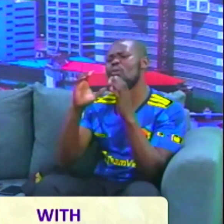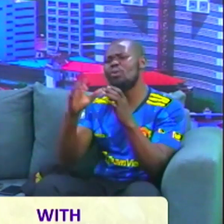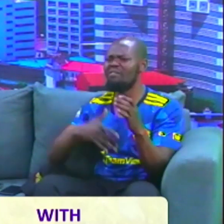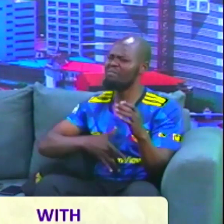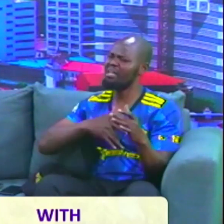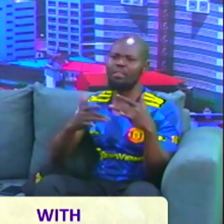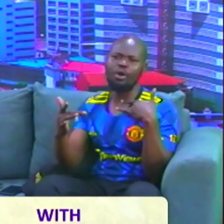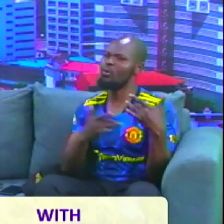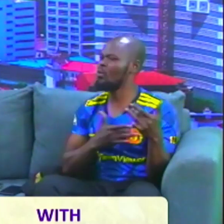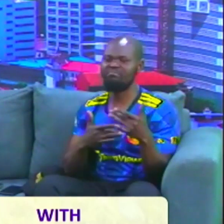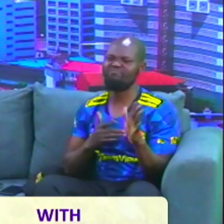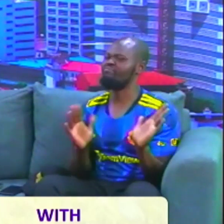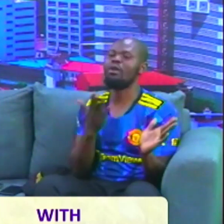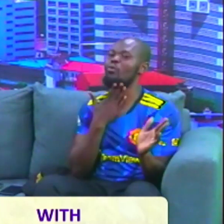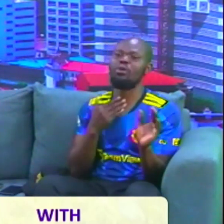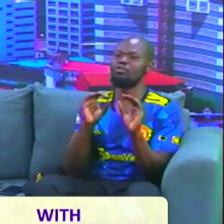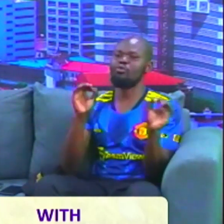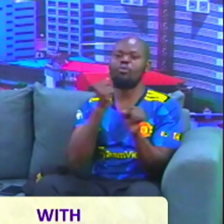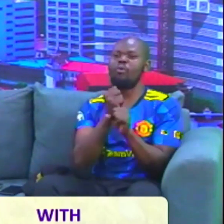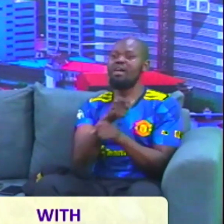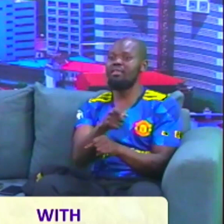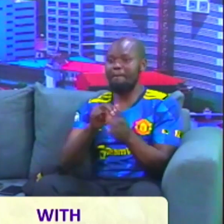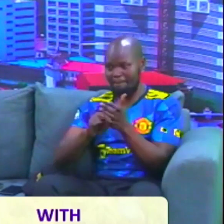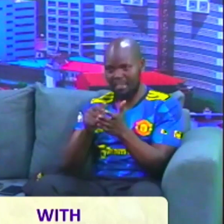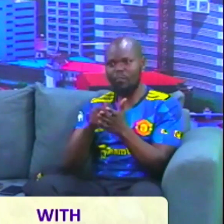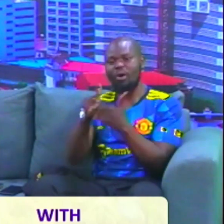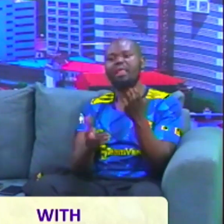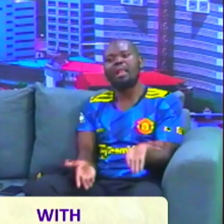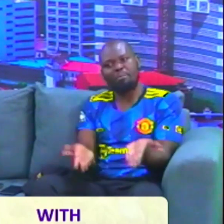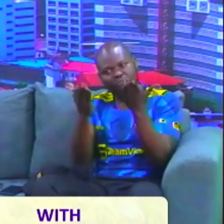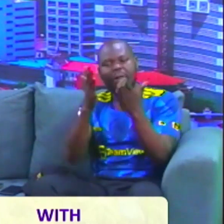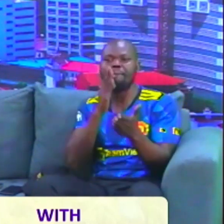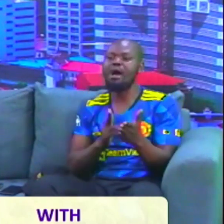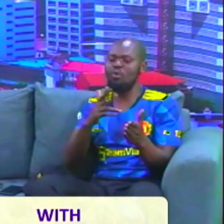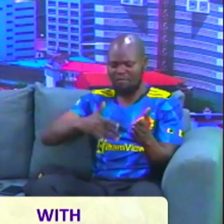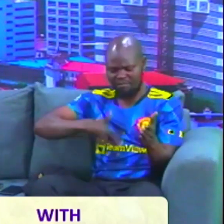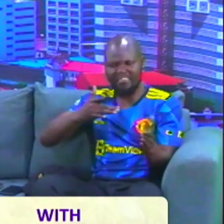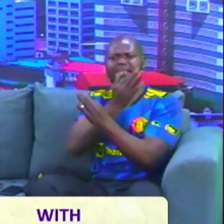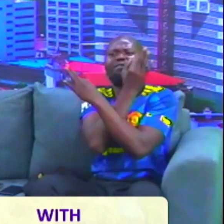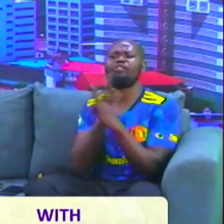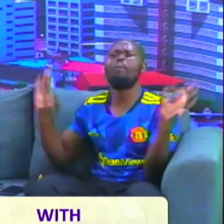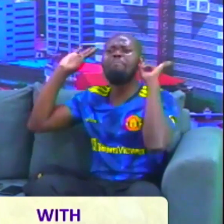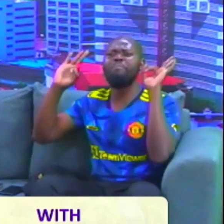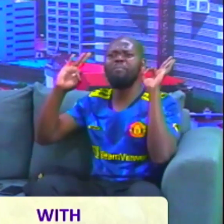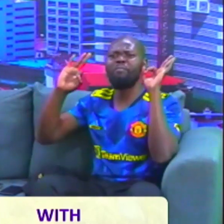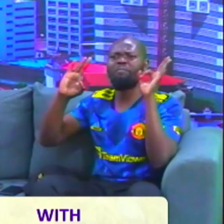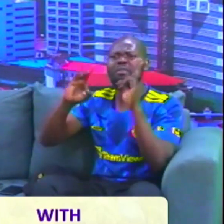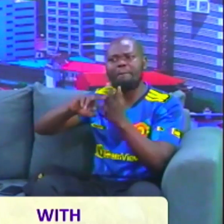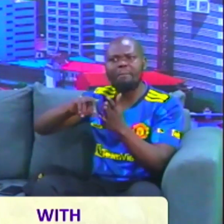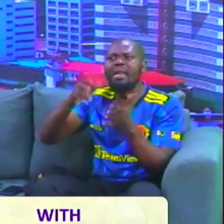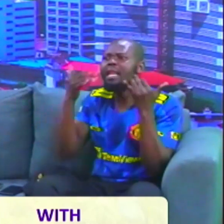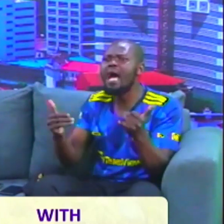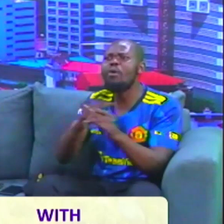front game front for us, yeah. And last season we really tried, Rashford. And I'll call it